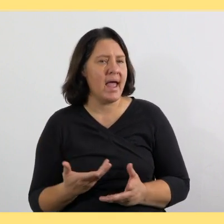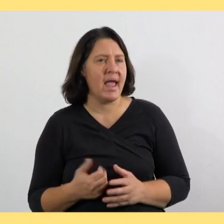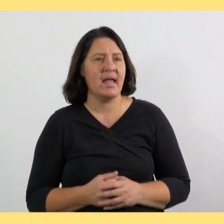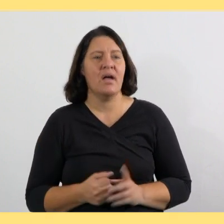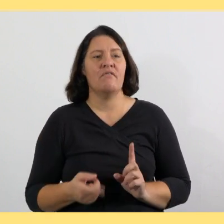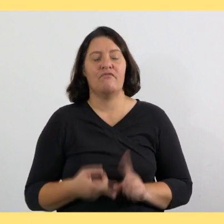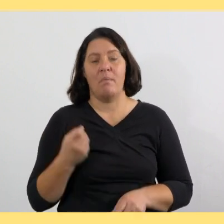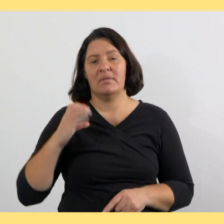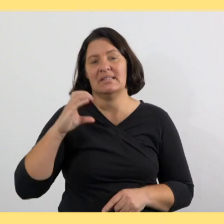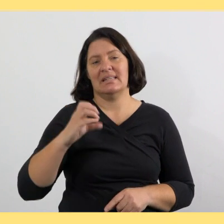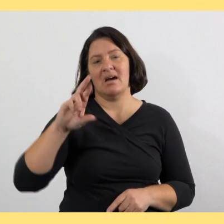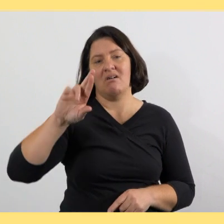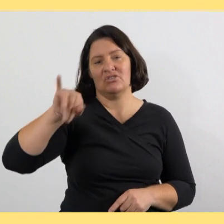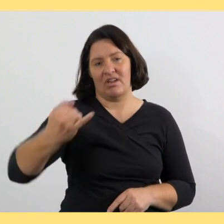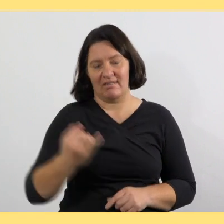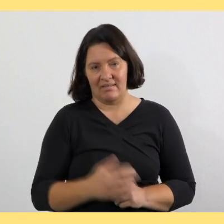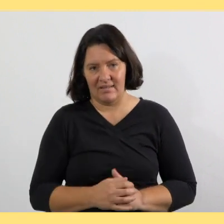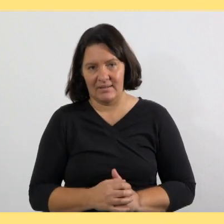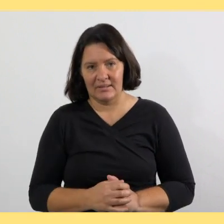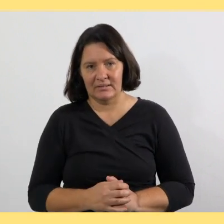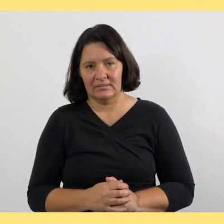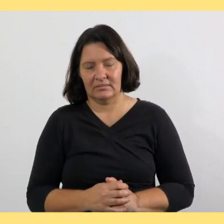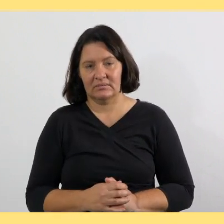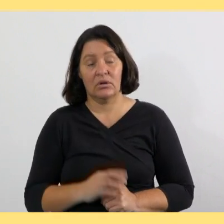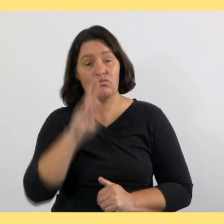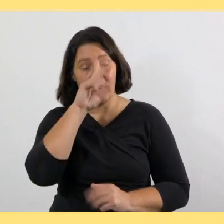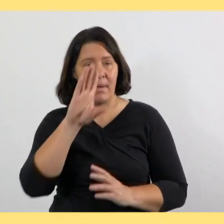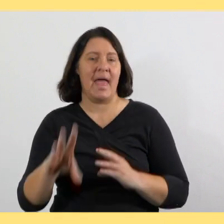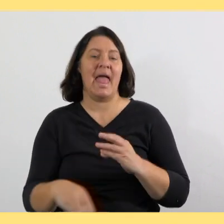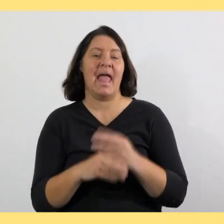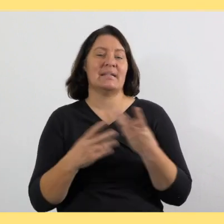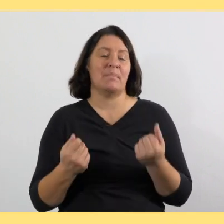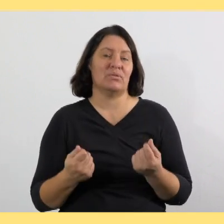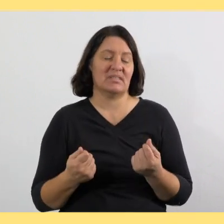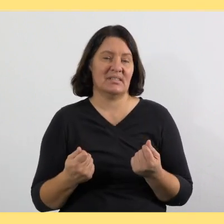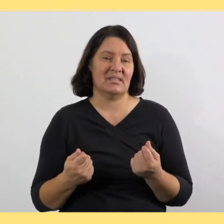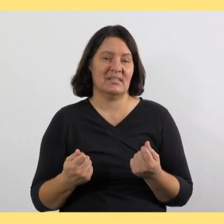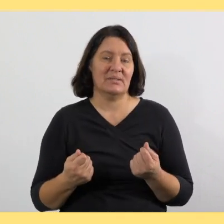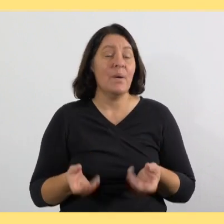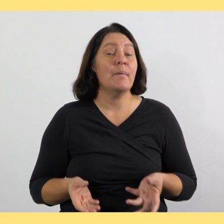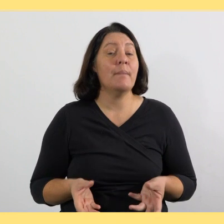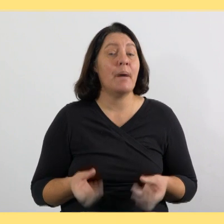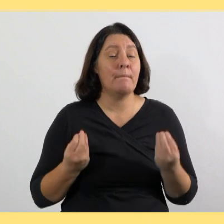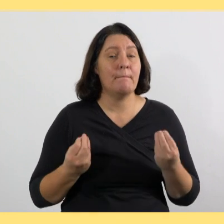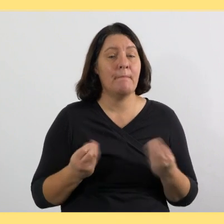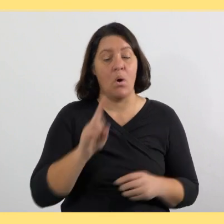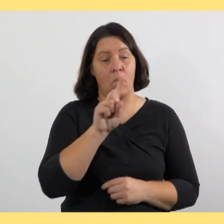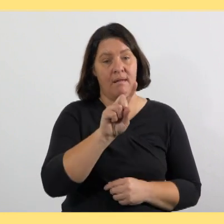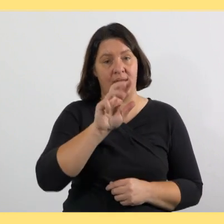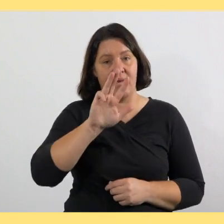from? This is from the CRJ. Remember, we added the amounts and we got